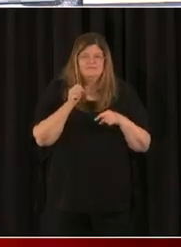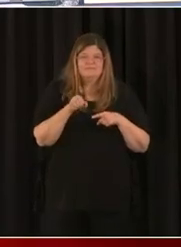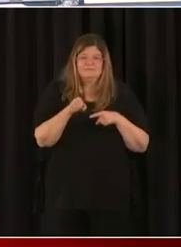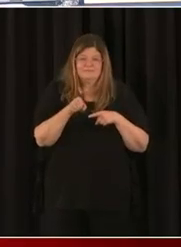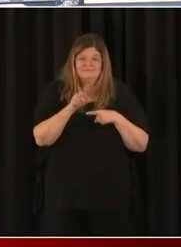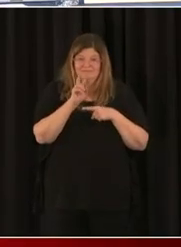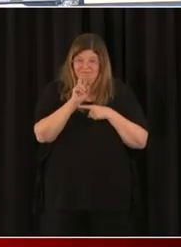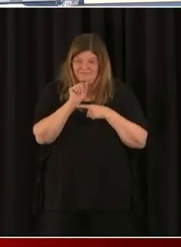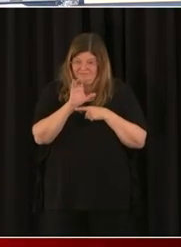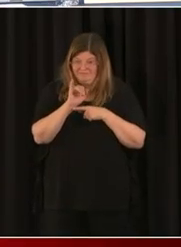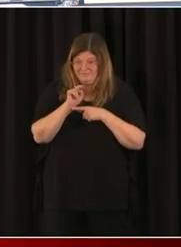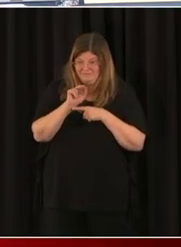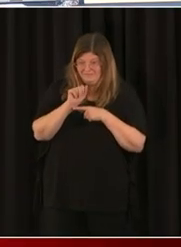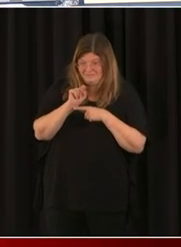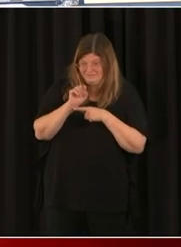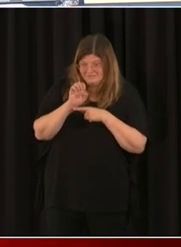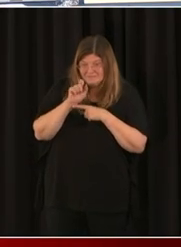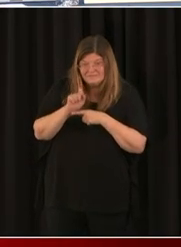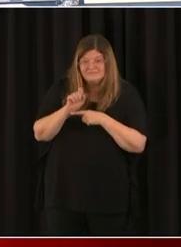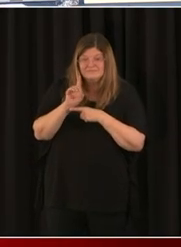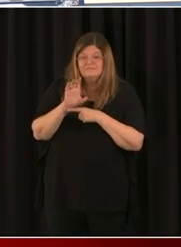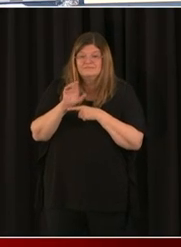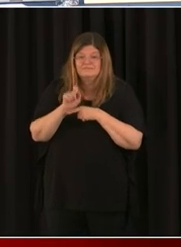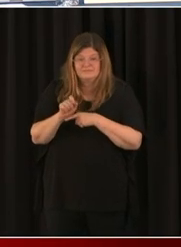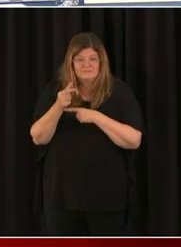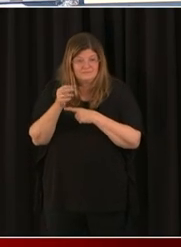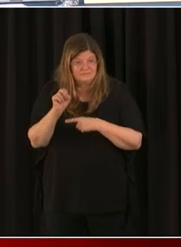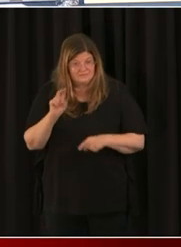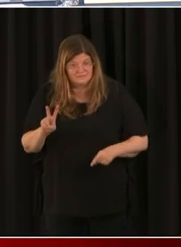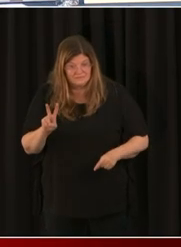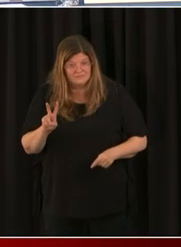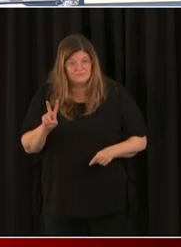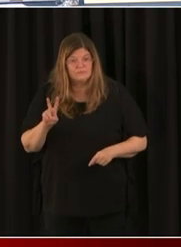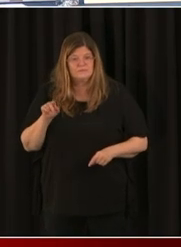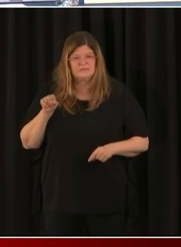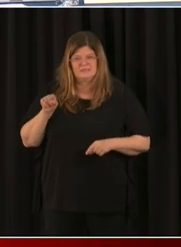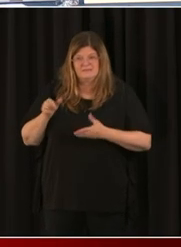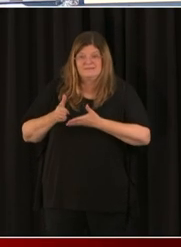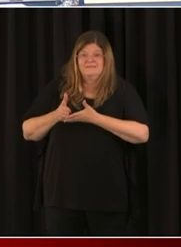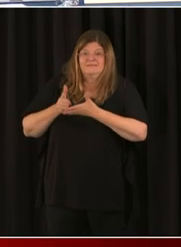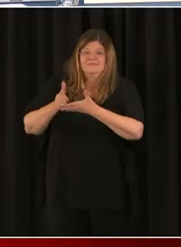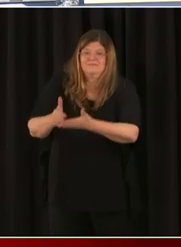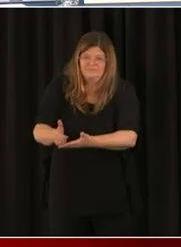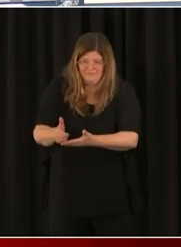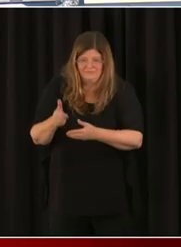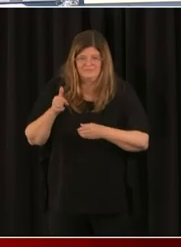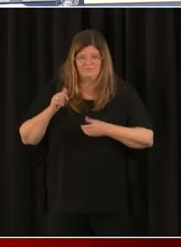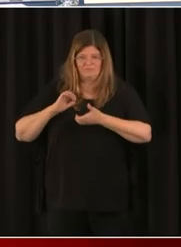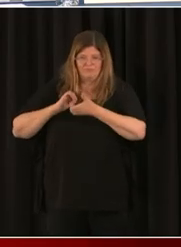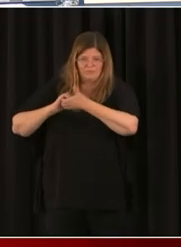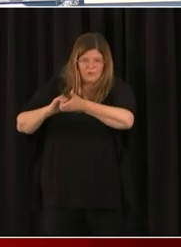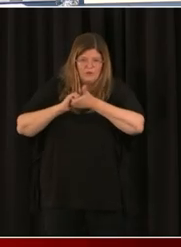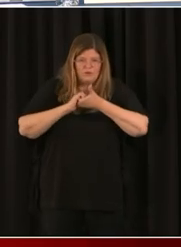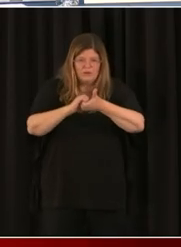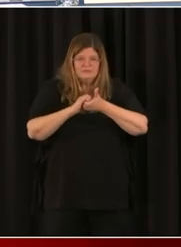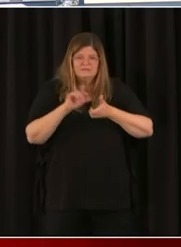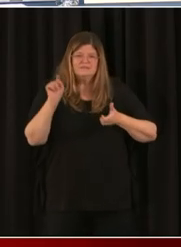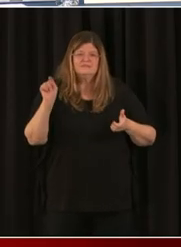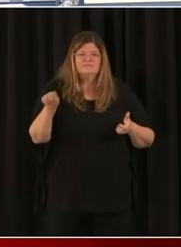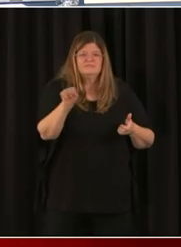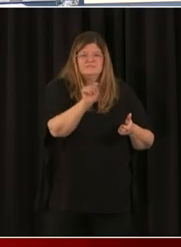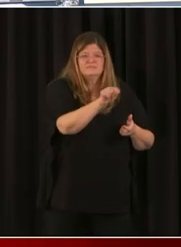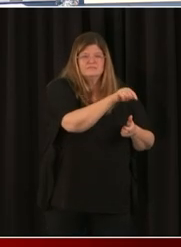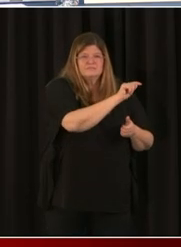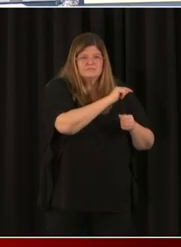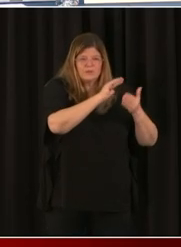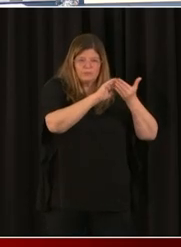access points, beginning with our Phase 1A group. And we partnered with many of our community health